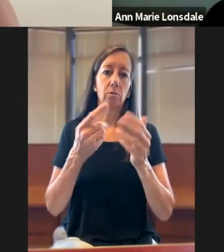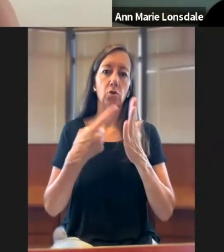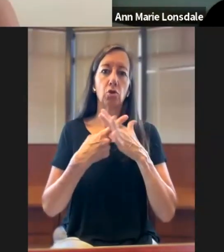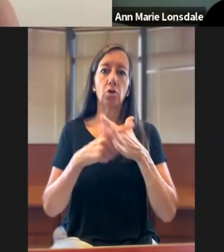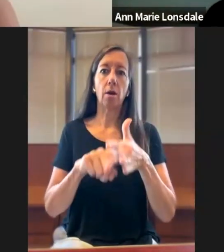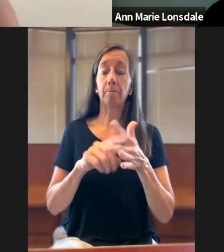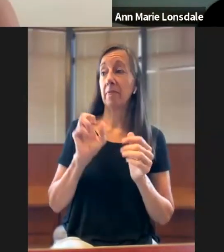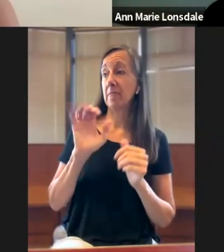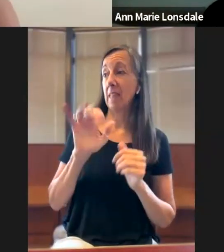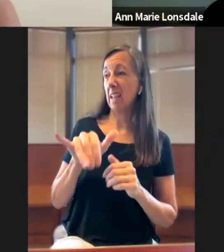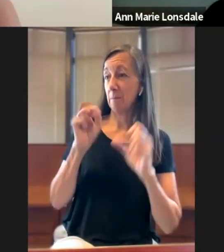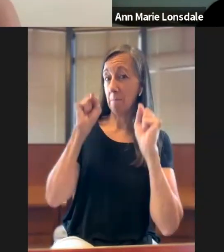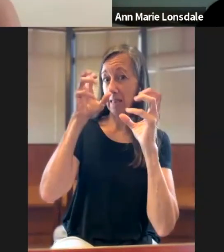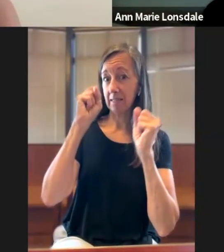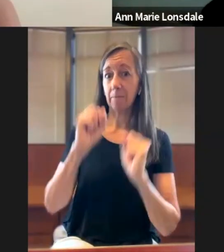That's amazing.